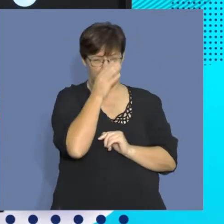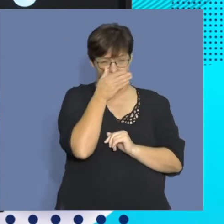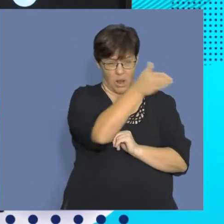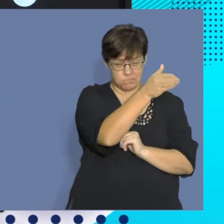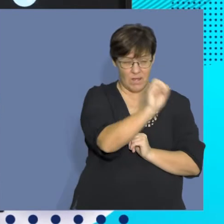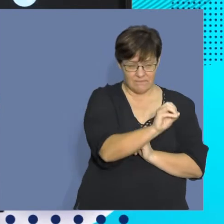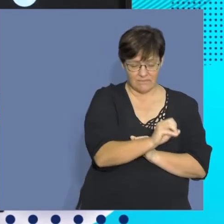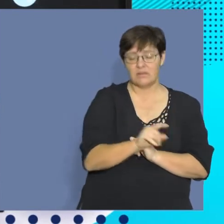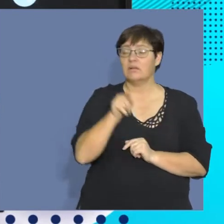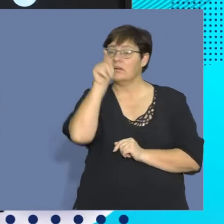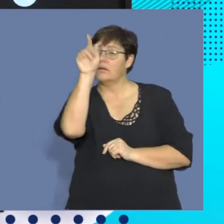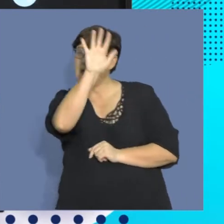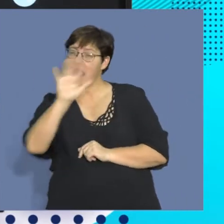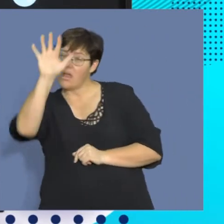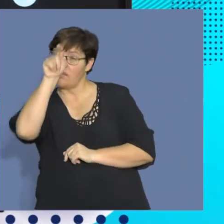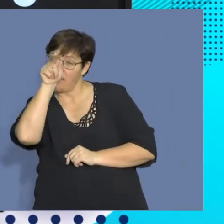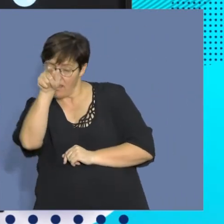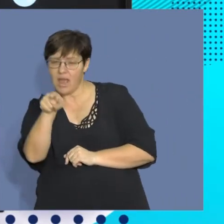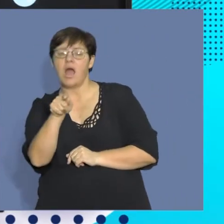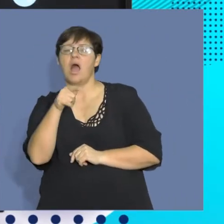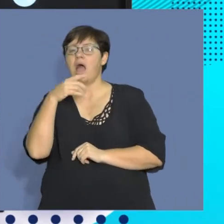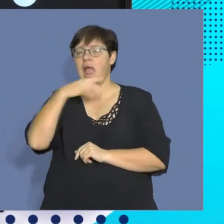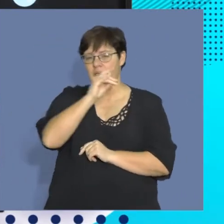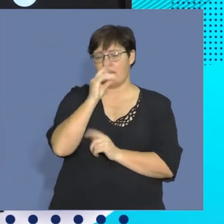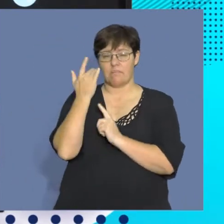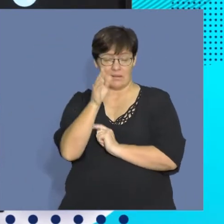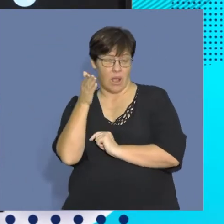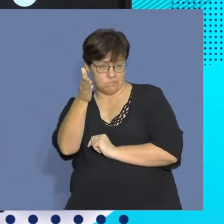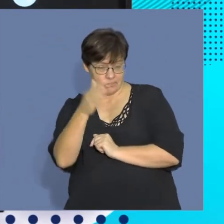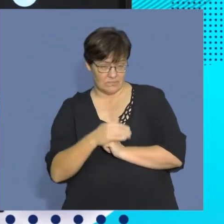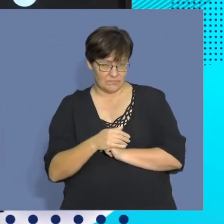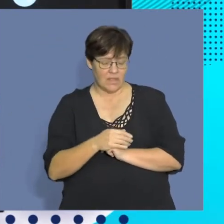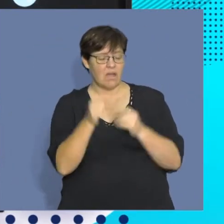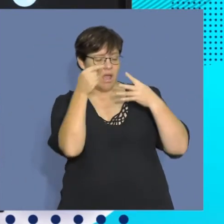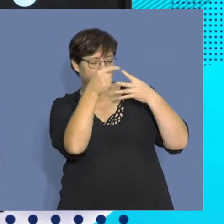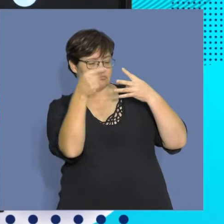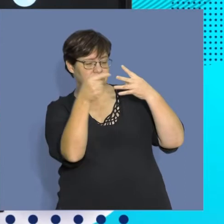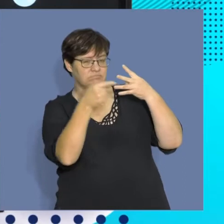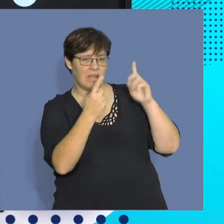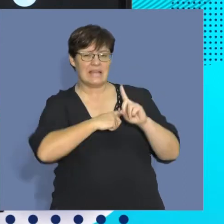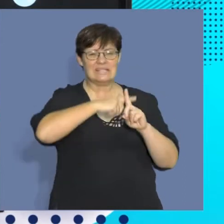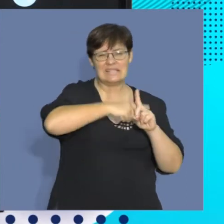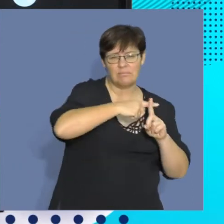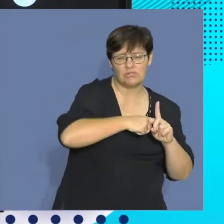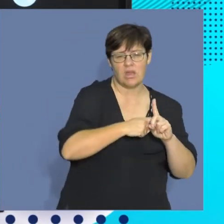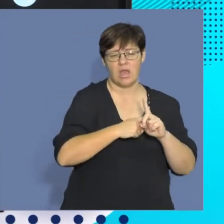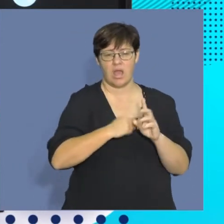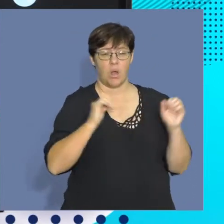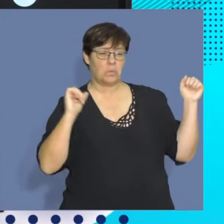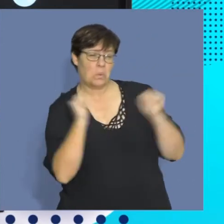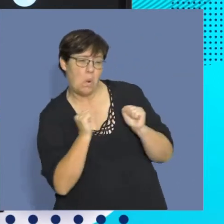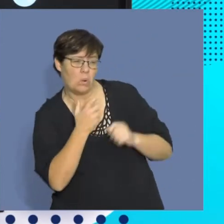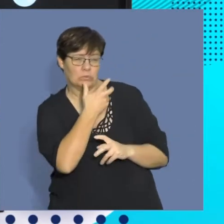there, so unique plants, unique animals, and if you can note a few points on the temperature or the climate that is